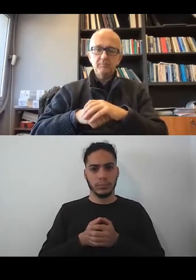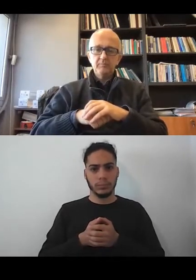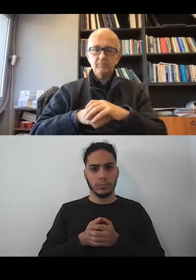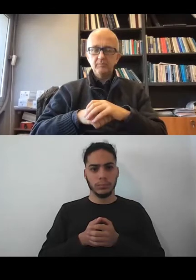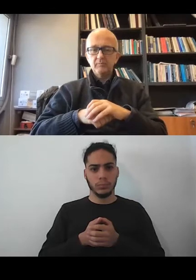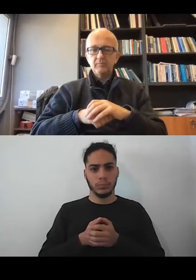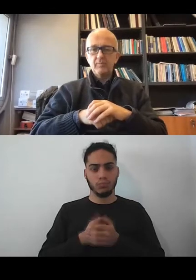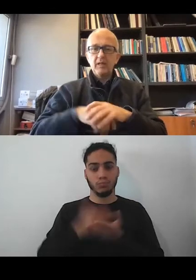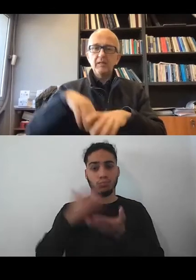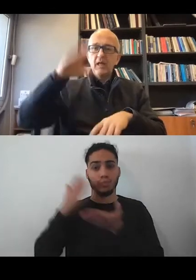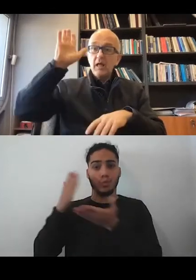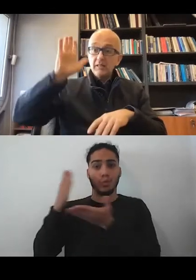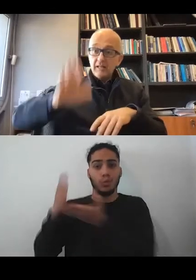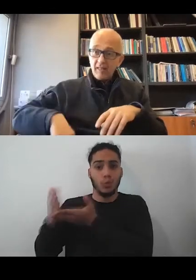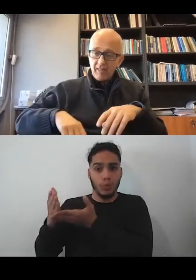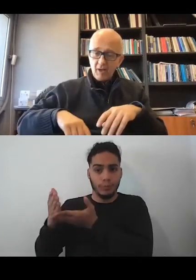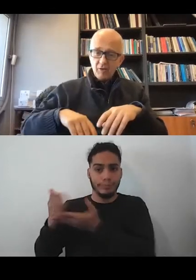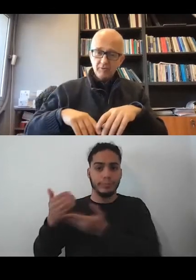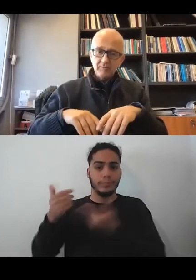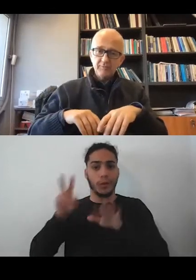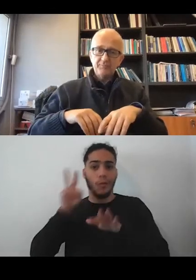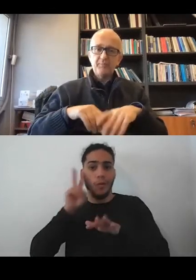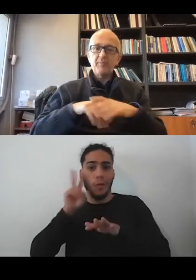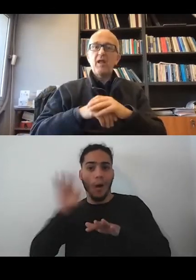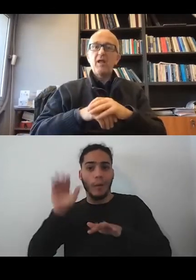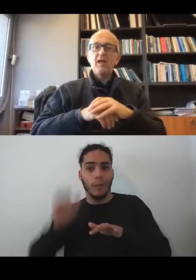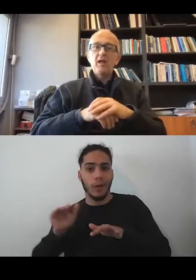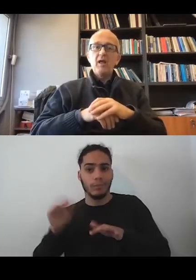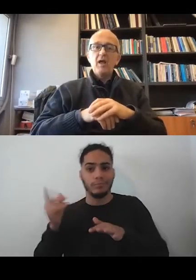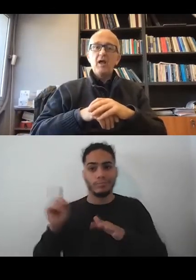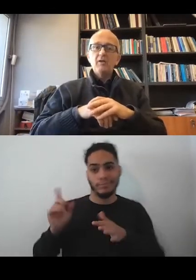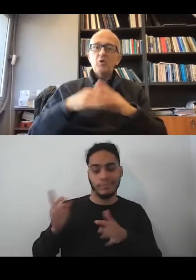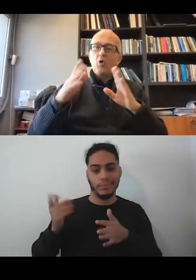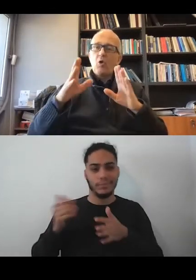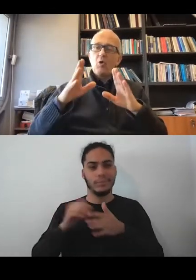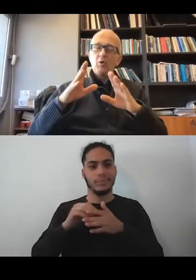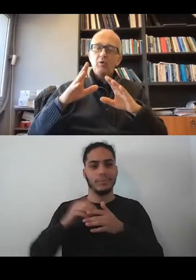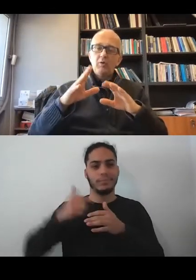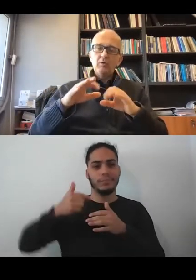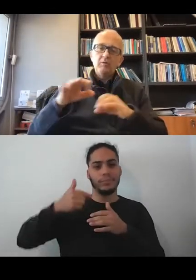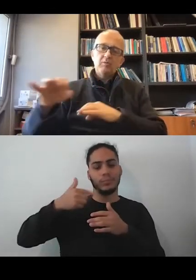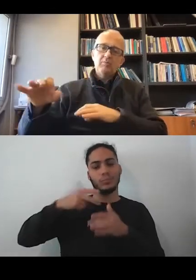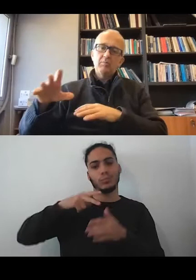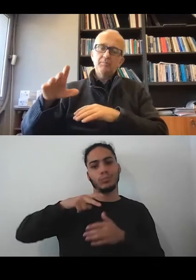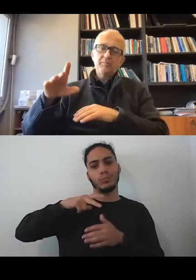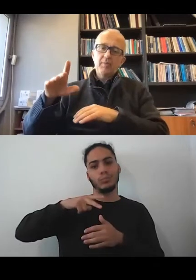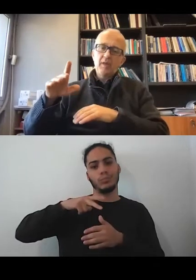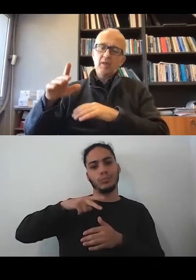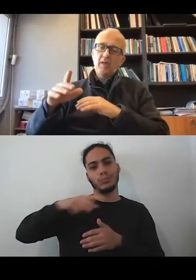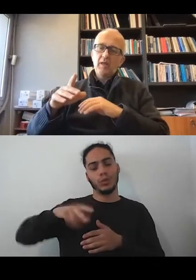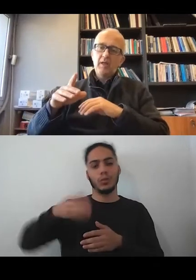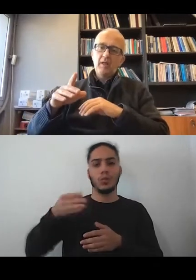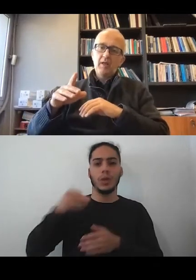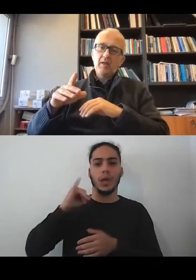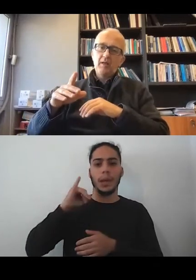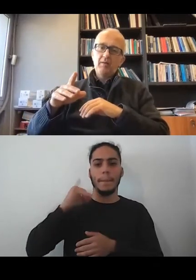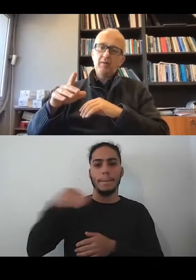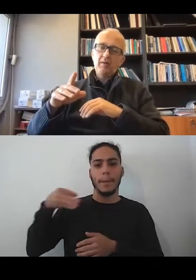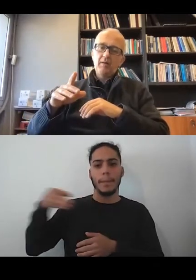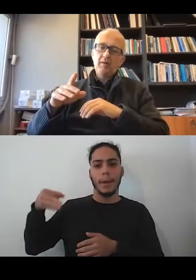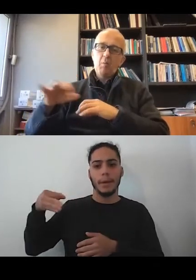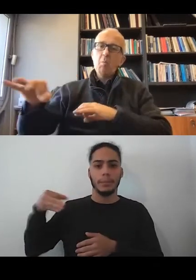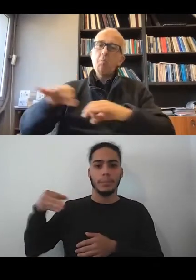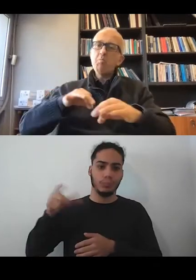And last but not least, the Polytechnic of Porto. The head of the team